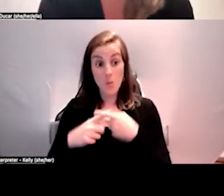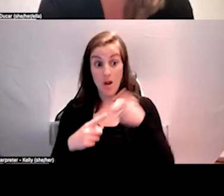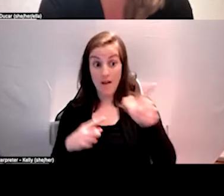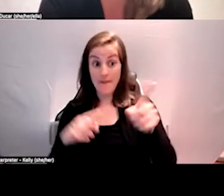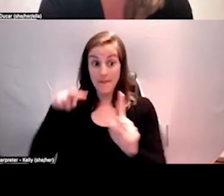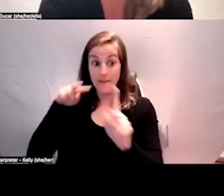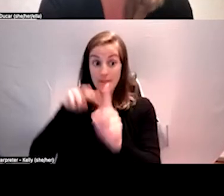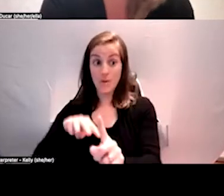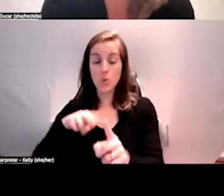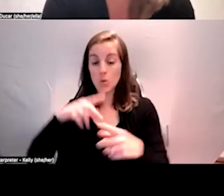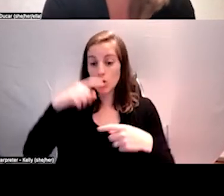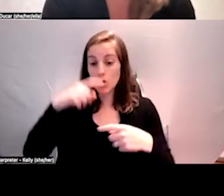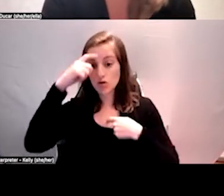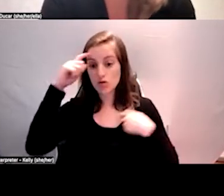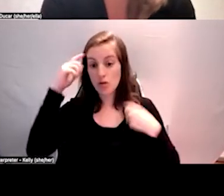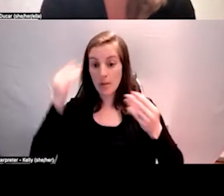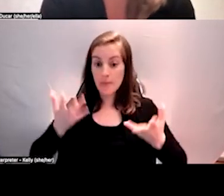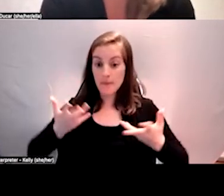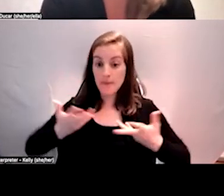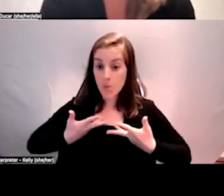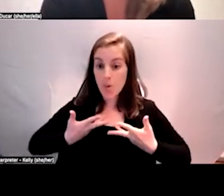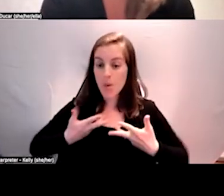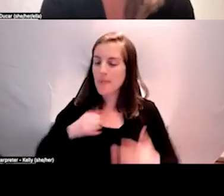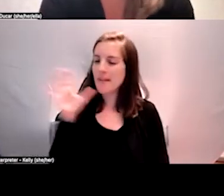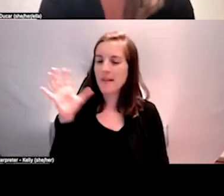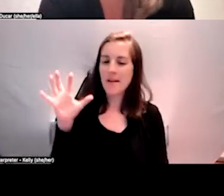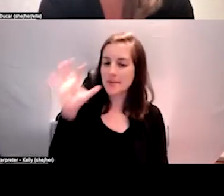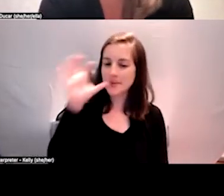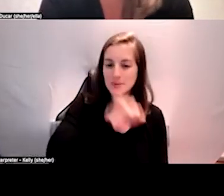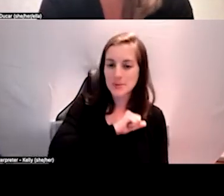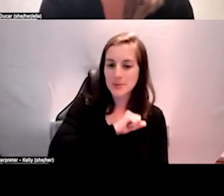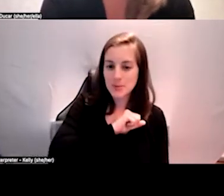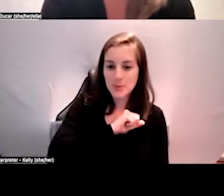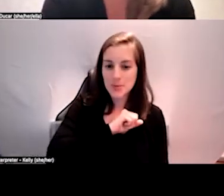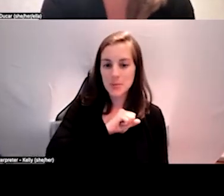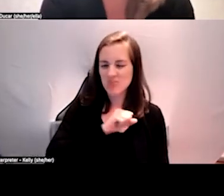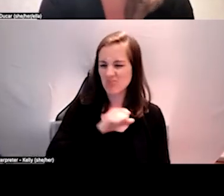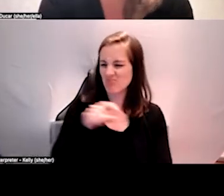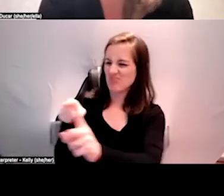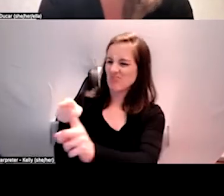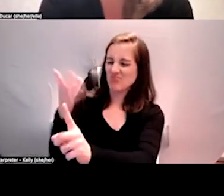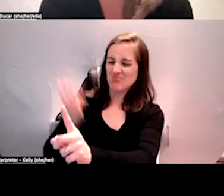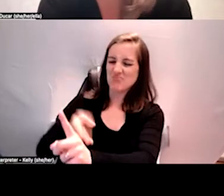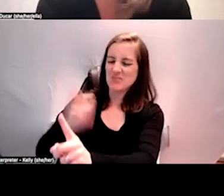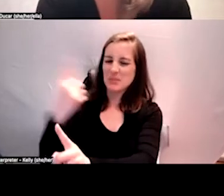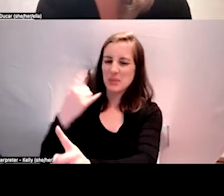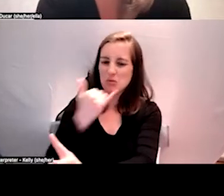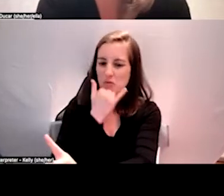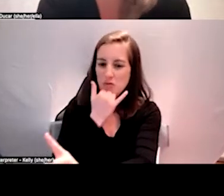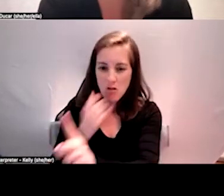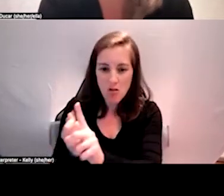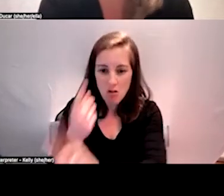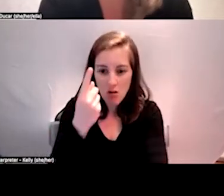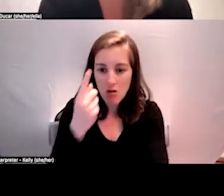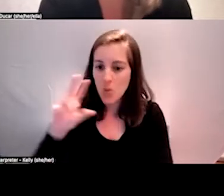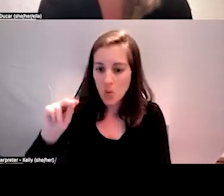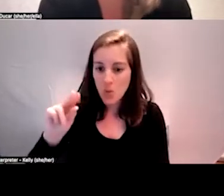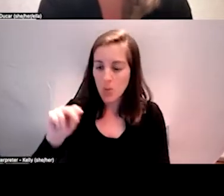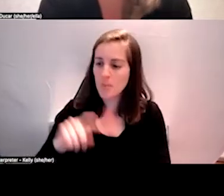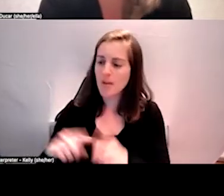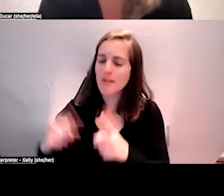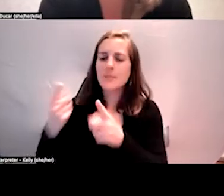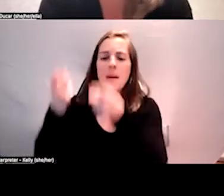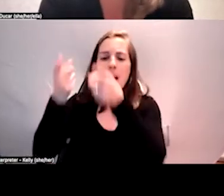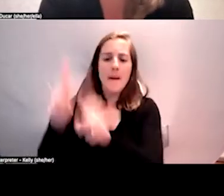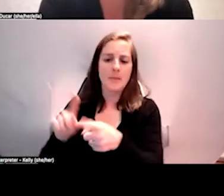wrong with someone, but instead something that happened, right? And that there is hope, there's recovery, right?